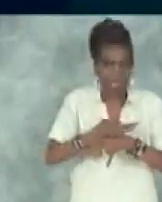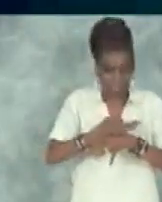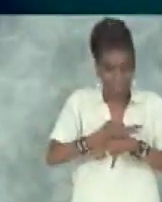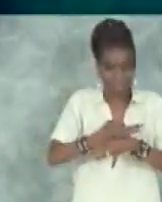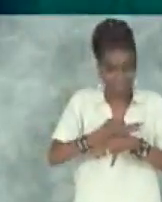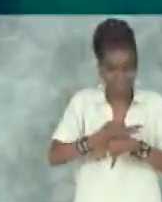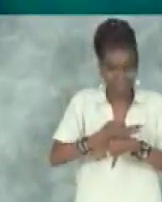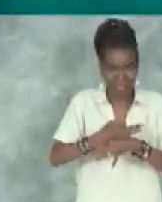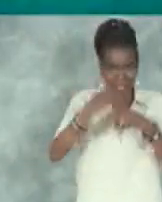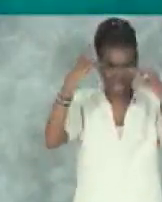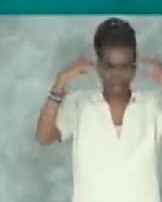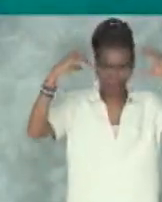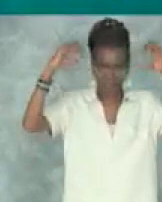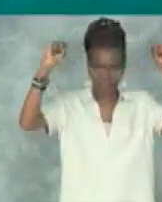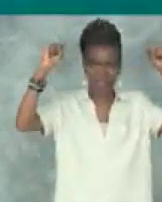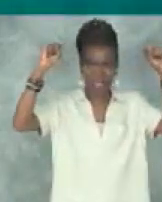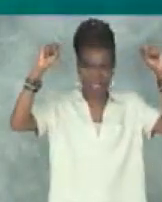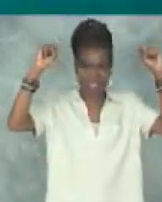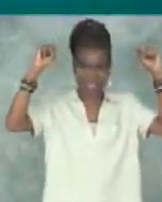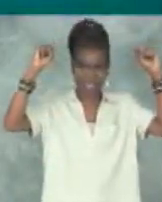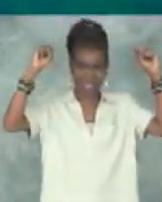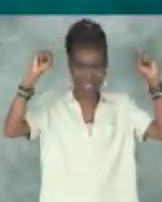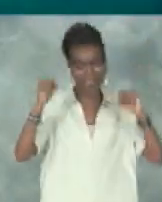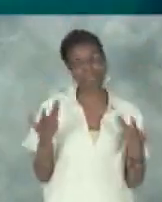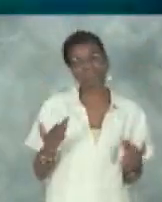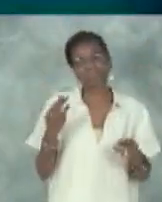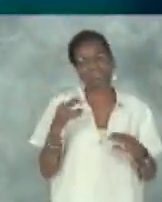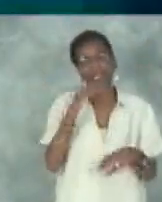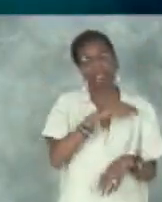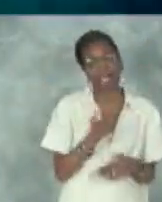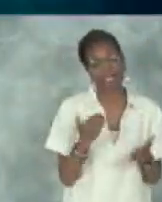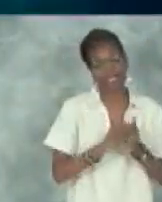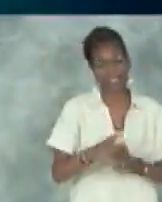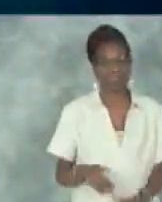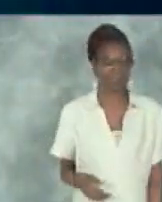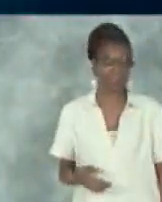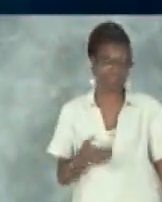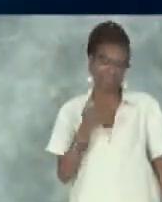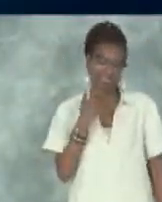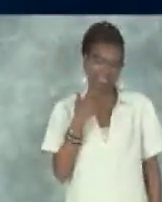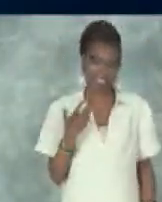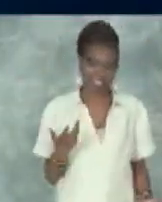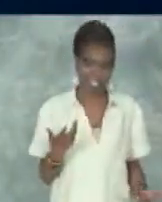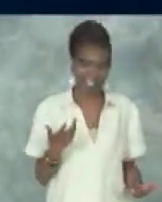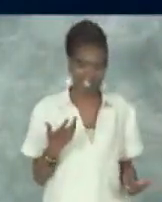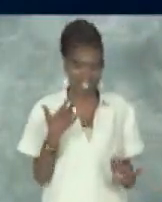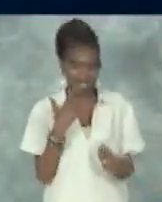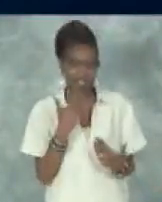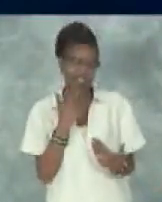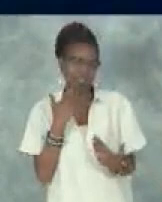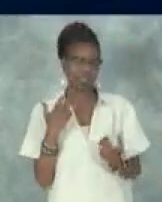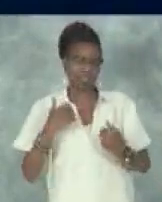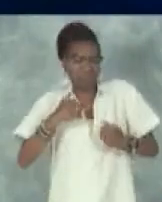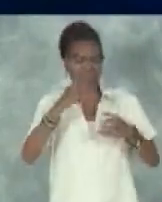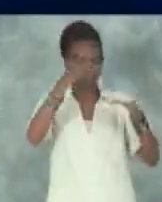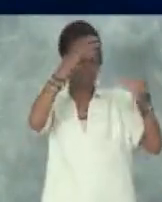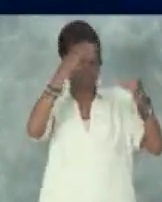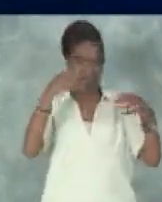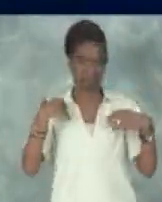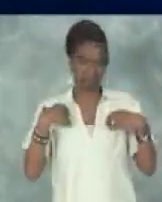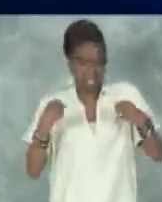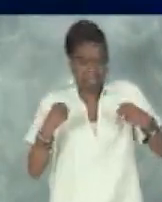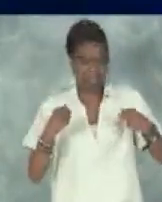Our president got caught in yet another lie, and he called himself being confident. He called himself